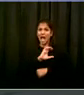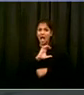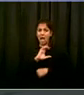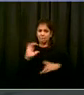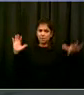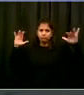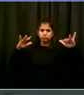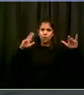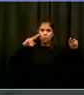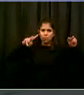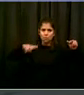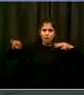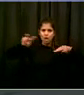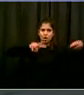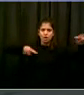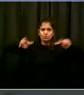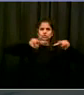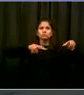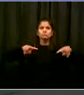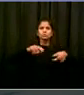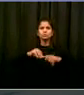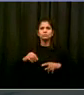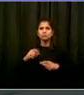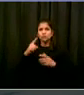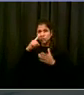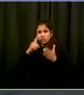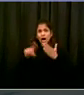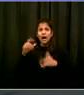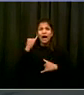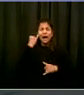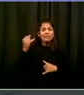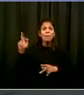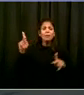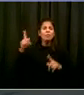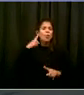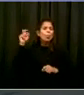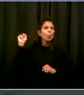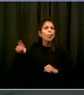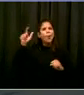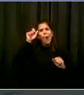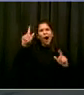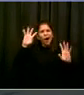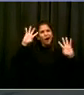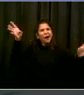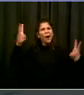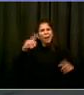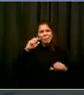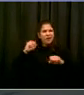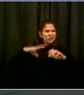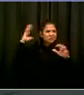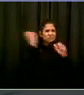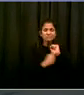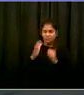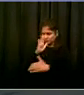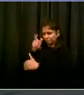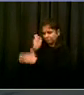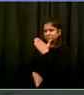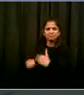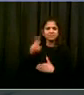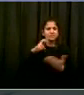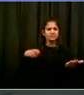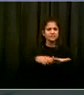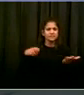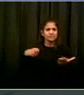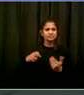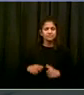mass gatherings in violation of state rules will be up to $15,000 a day. The fines for